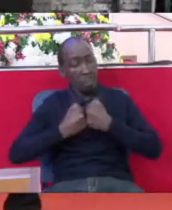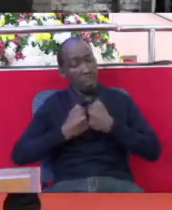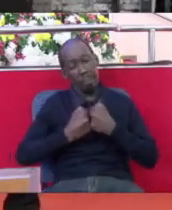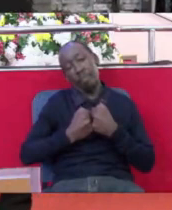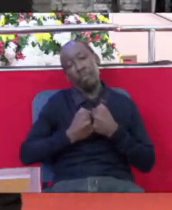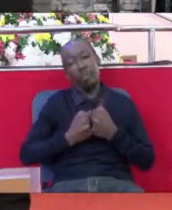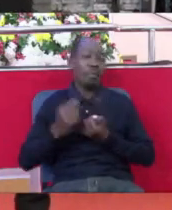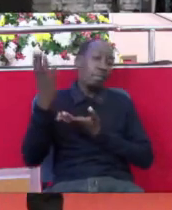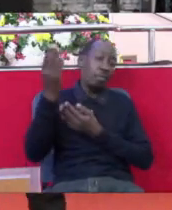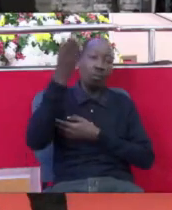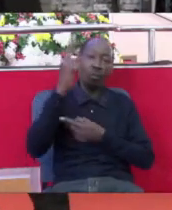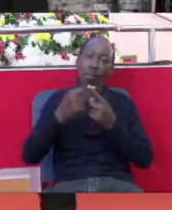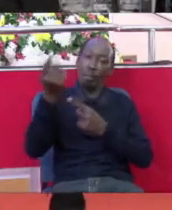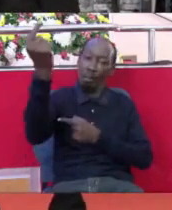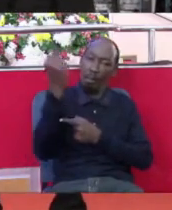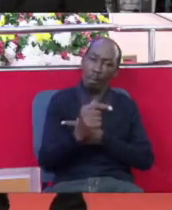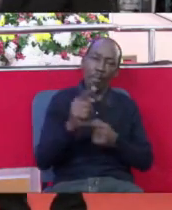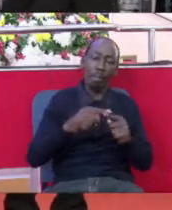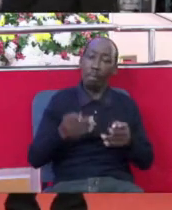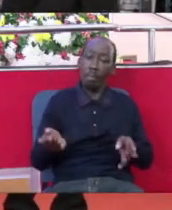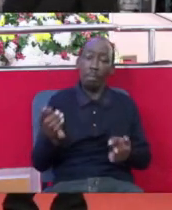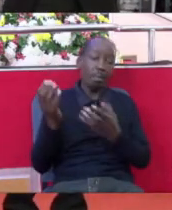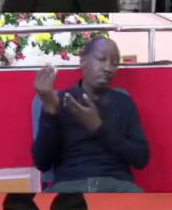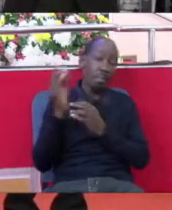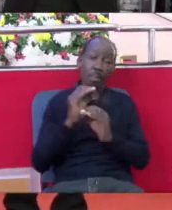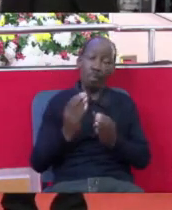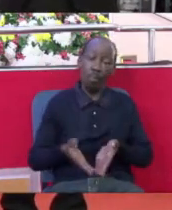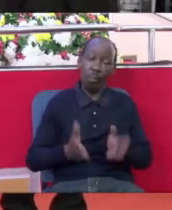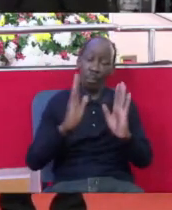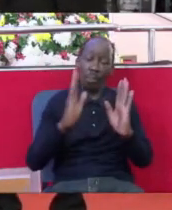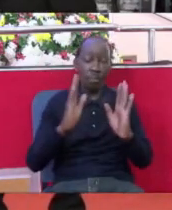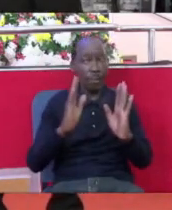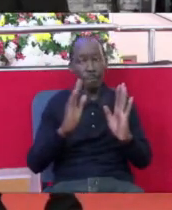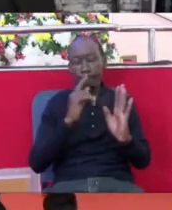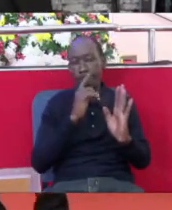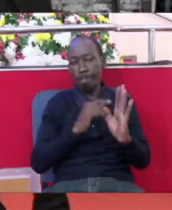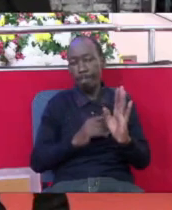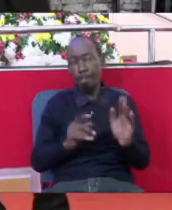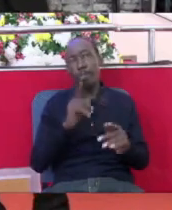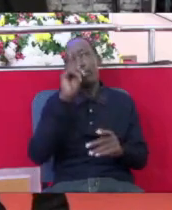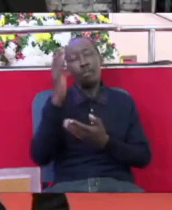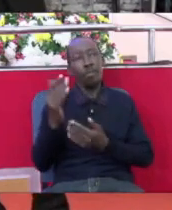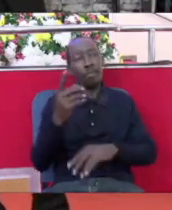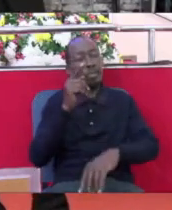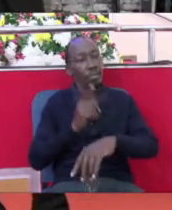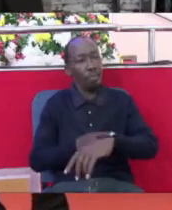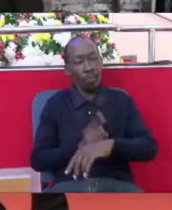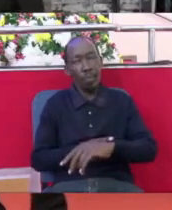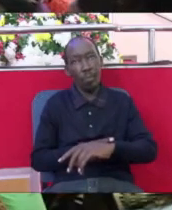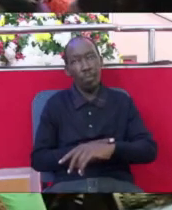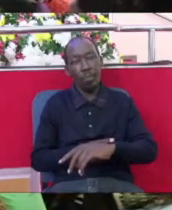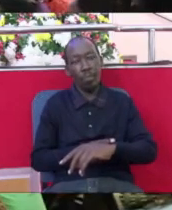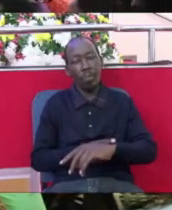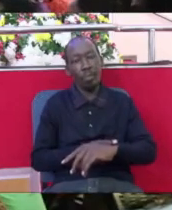let's expect God to come in that unexpected way. Wacha tutarajie Mungu atakuja katika ile njia ambayo hatujatarajia. At an unexpected time. Wakati ambao